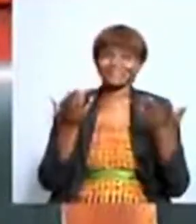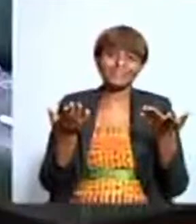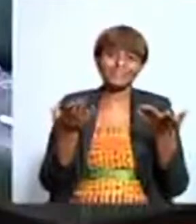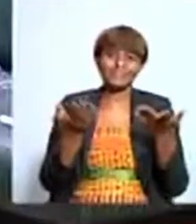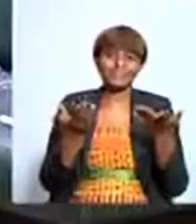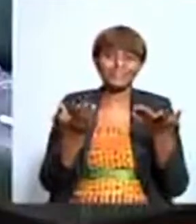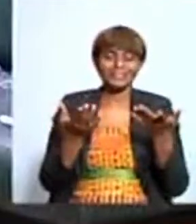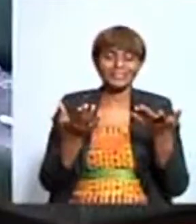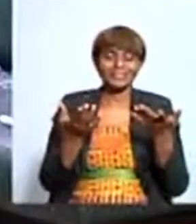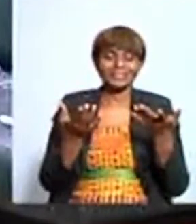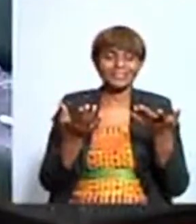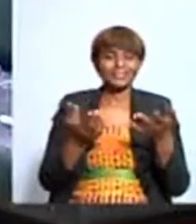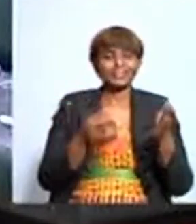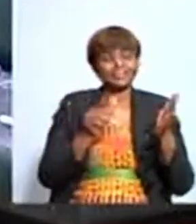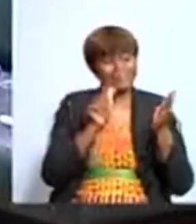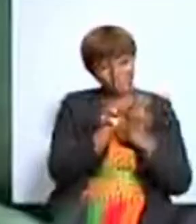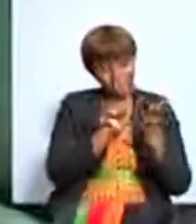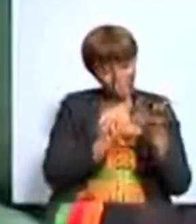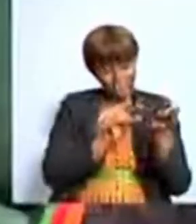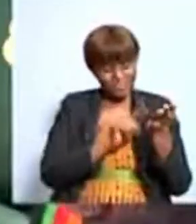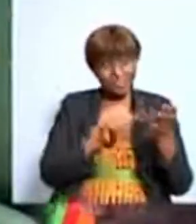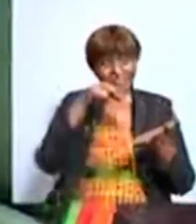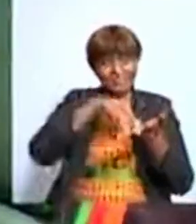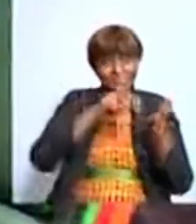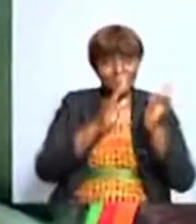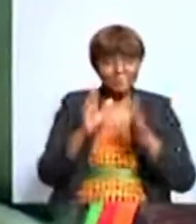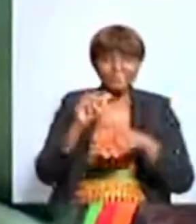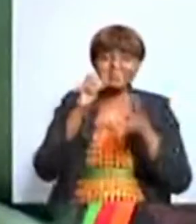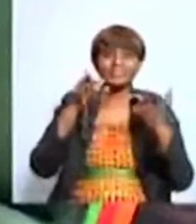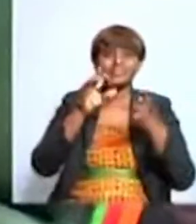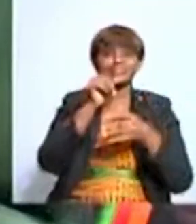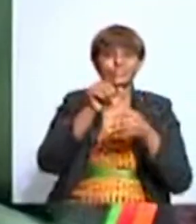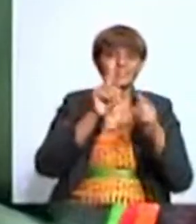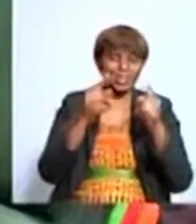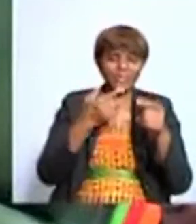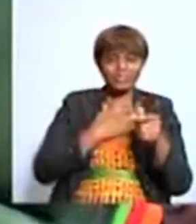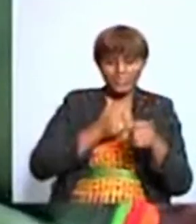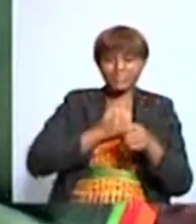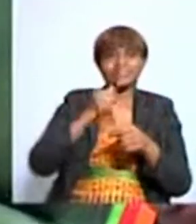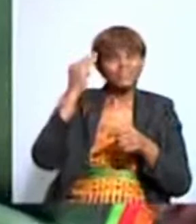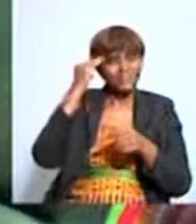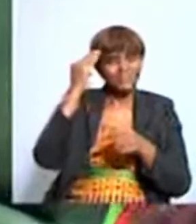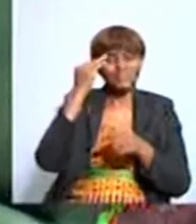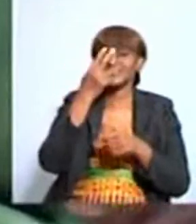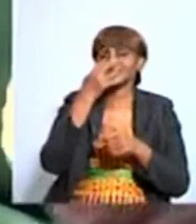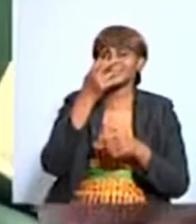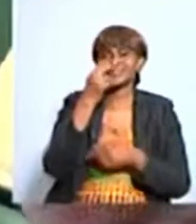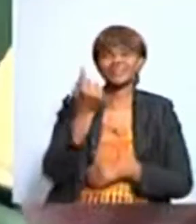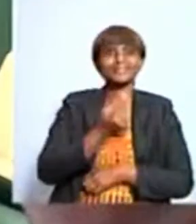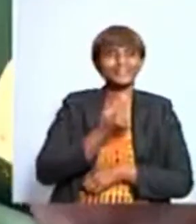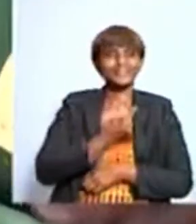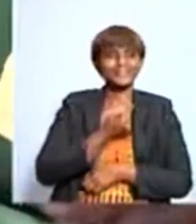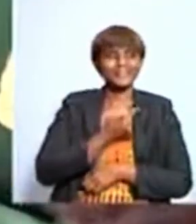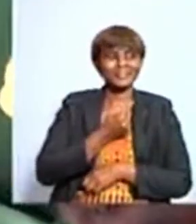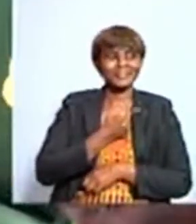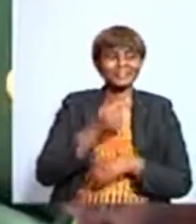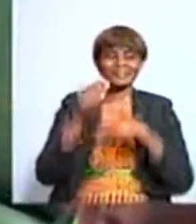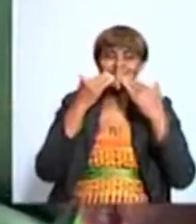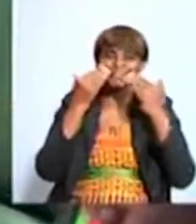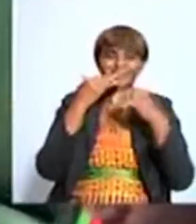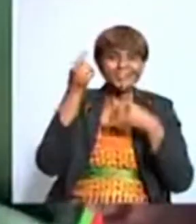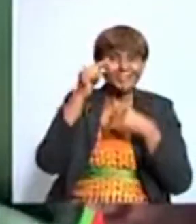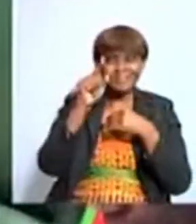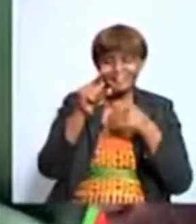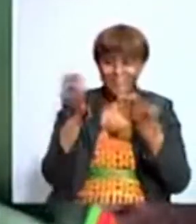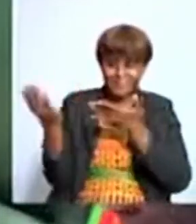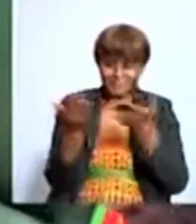Your standing orders don't allow you, Honorable. But I know it's on a lighter note. Yes, we thank you for bringing